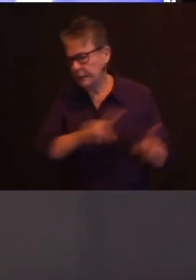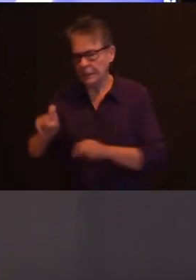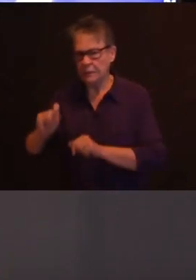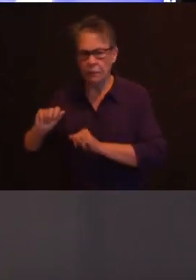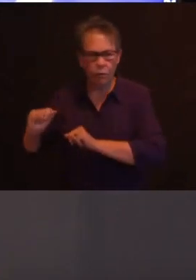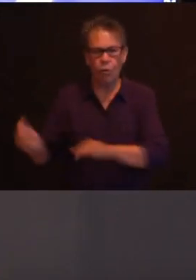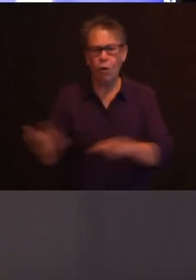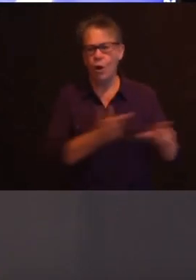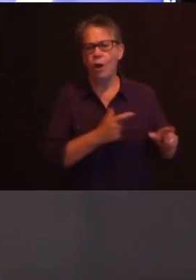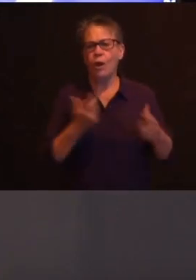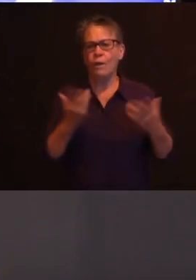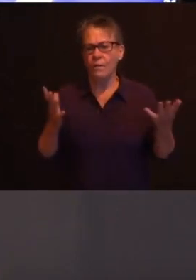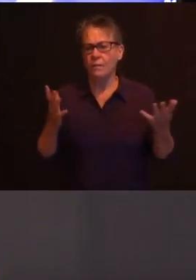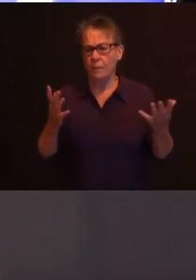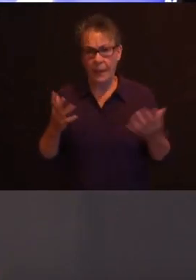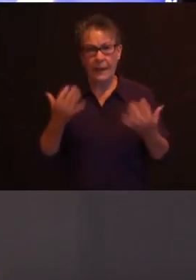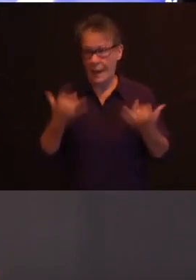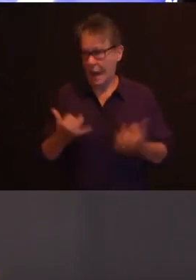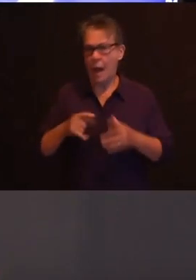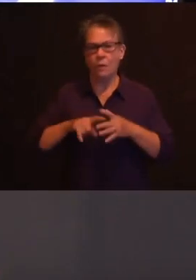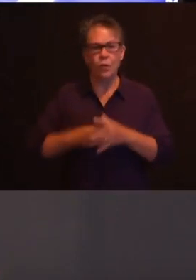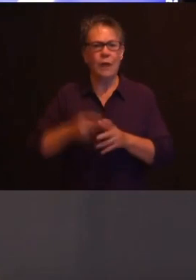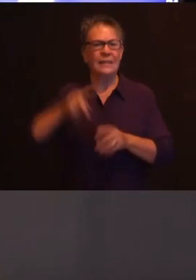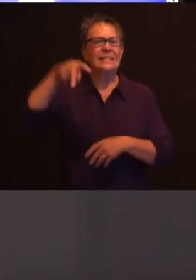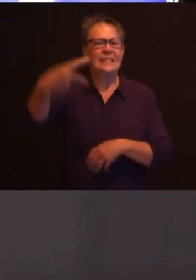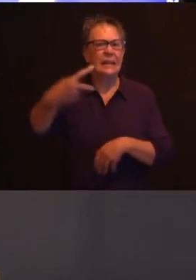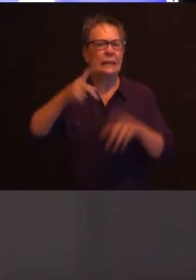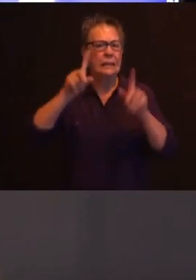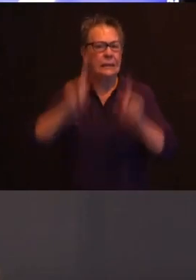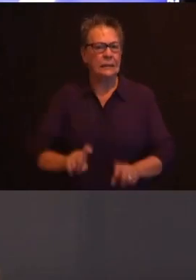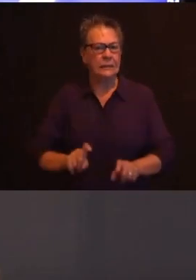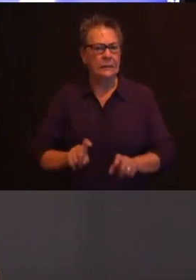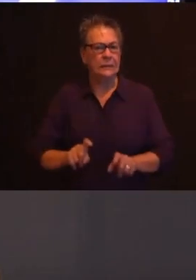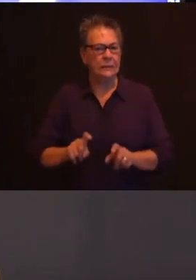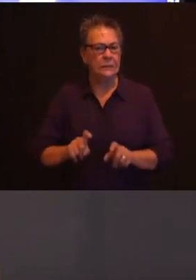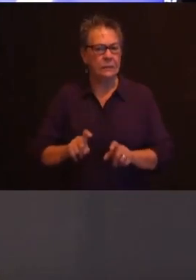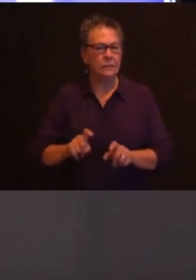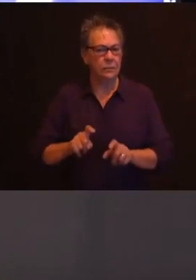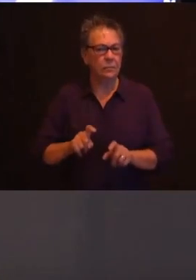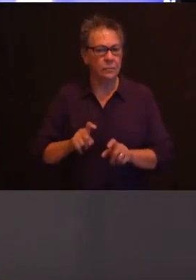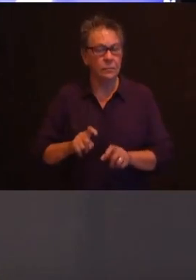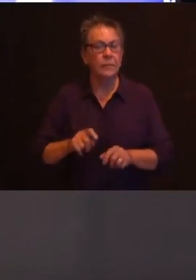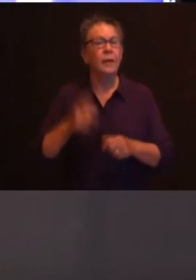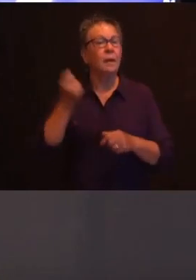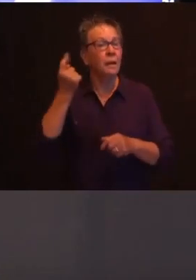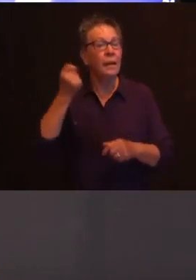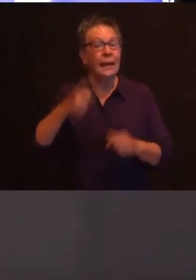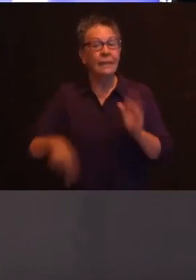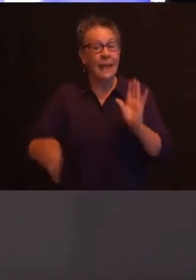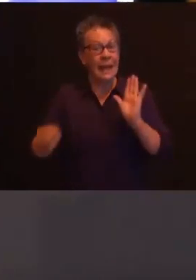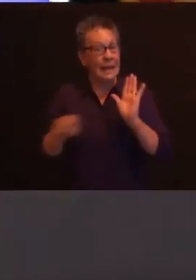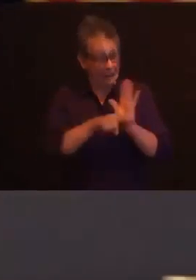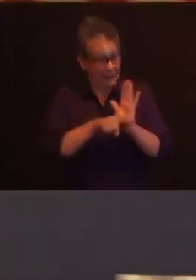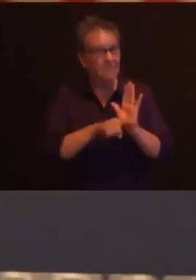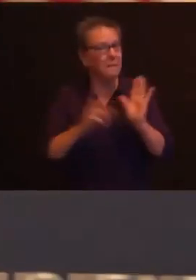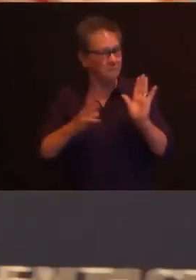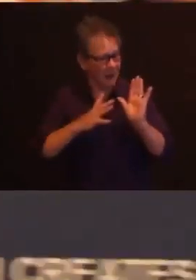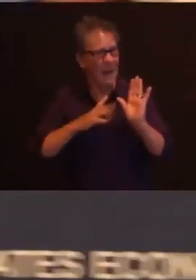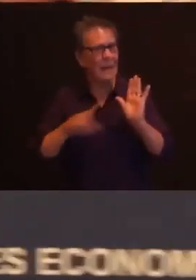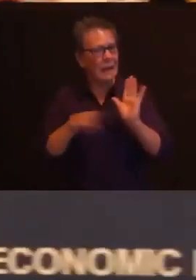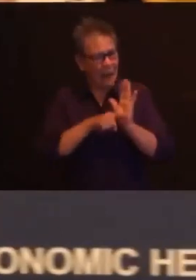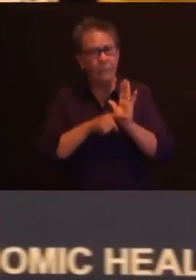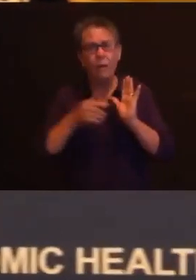The recommendation is to retest negatives and retest staff every week. On masking,